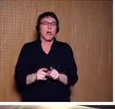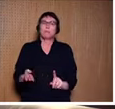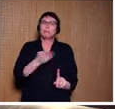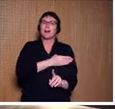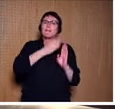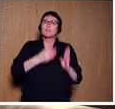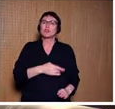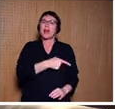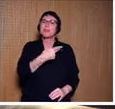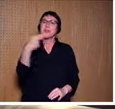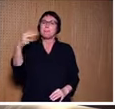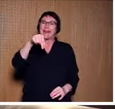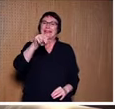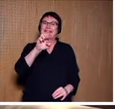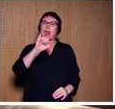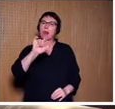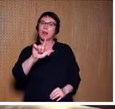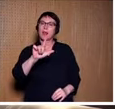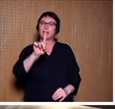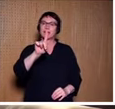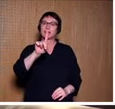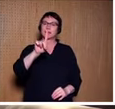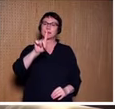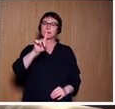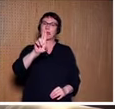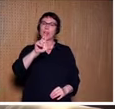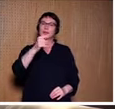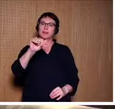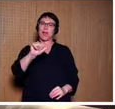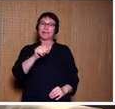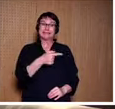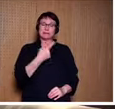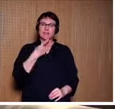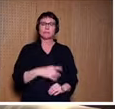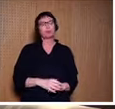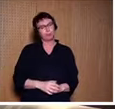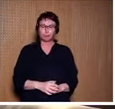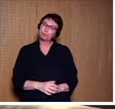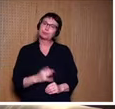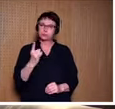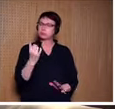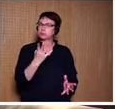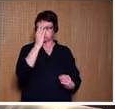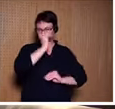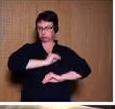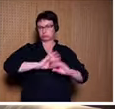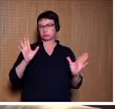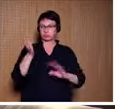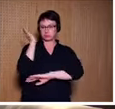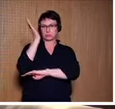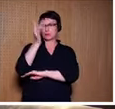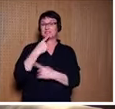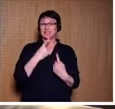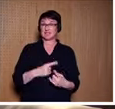here, was so articulate about the why. Mm-hmm. Because we are dealing with an anti-rights movement that's well-funded,